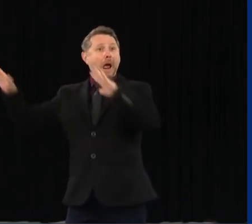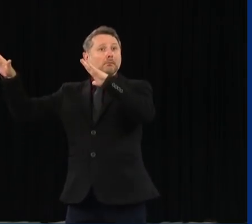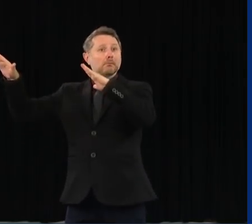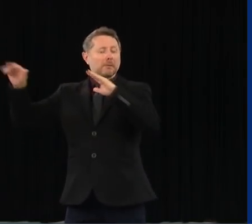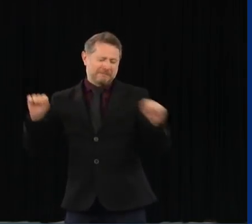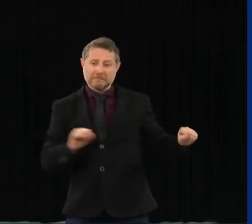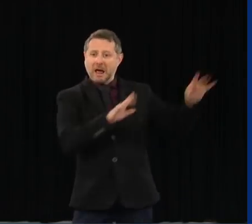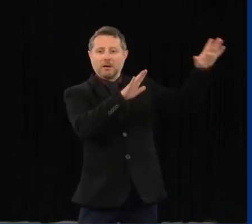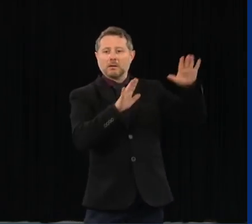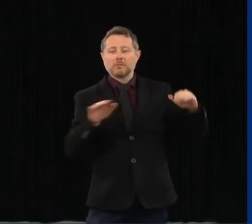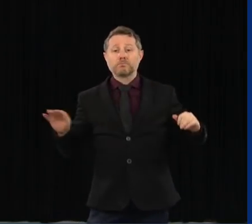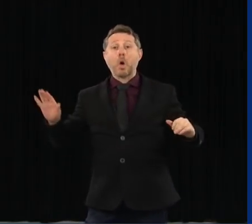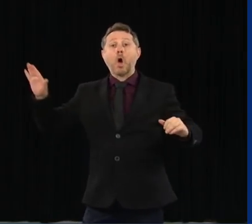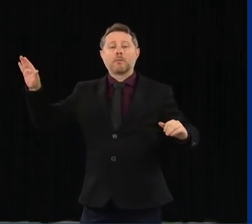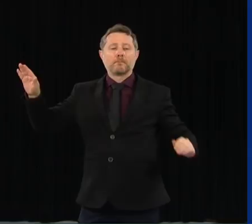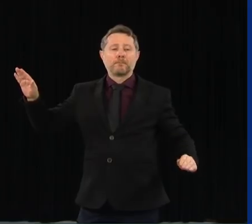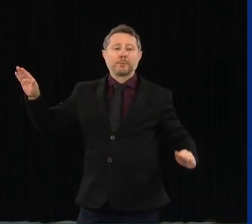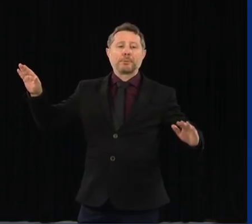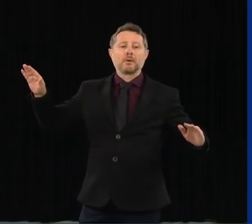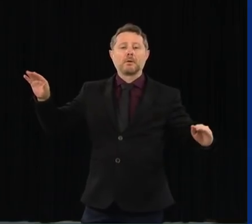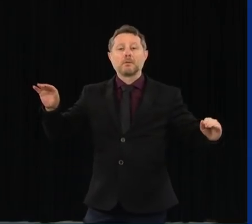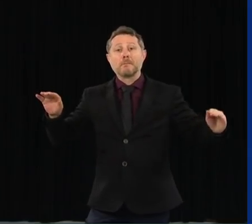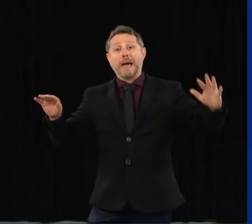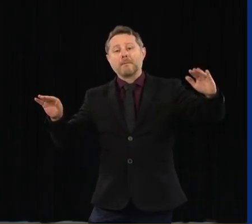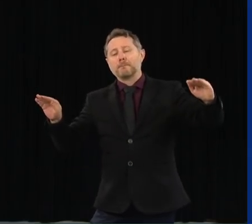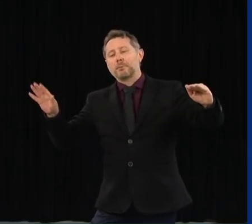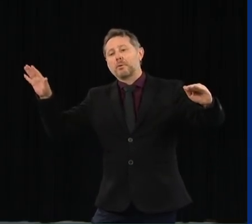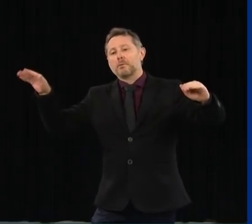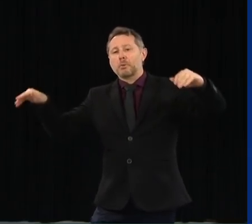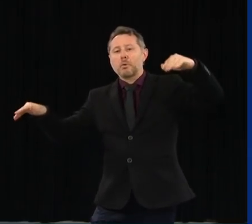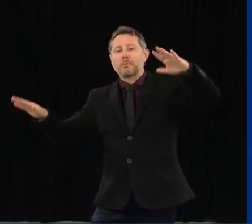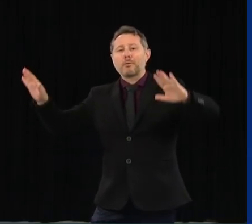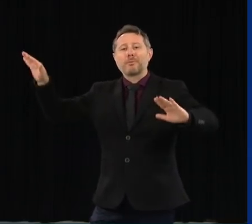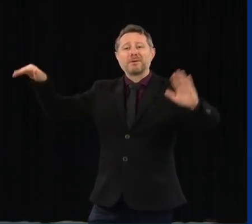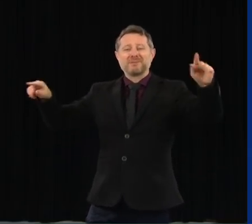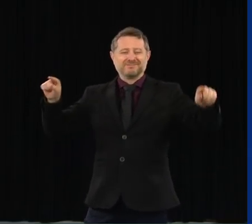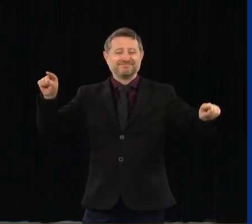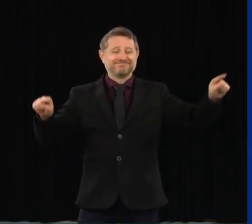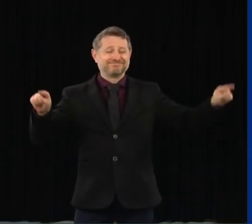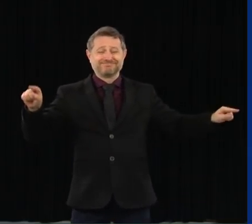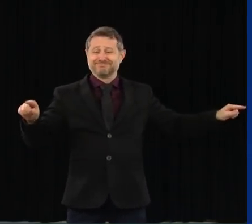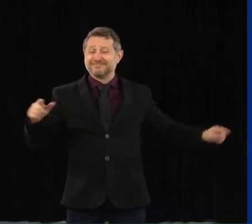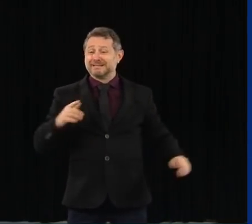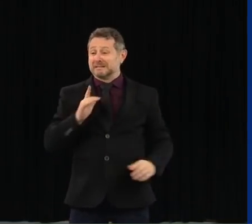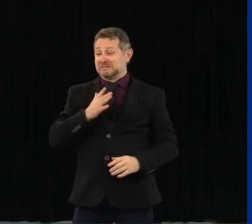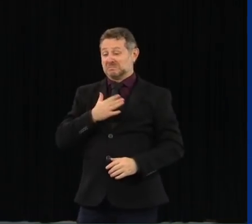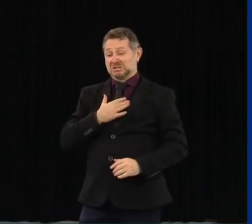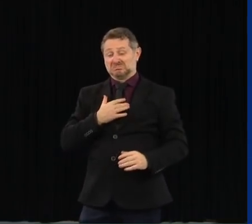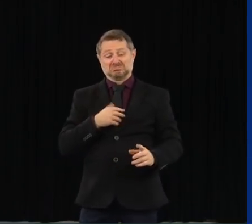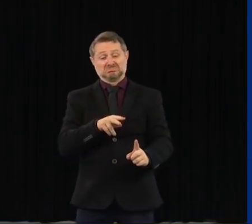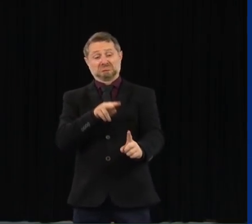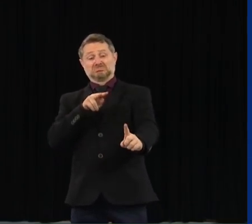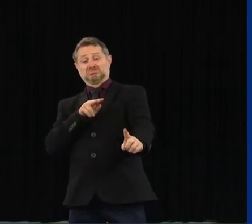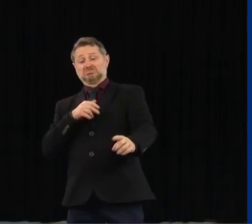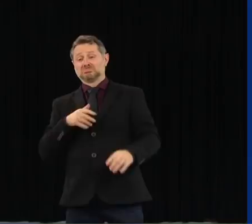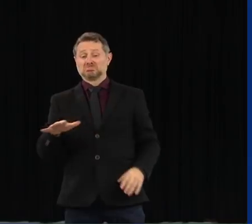times. I think the only practical solution at this point